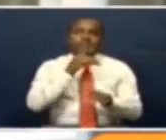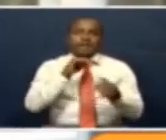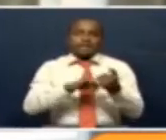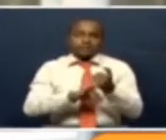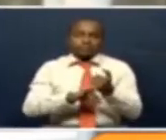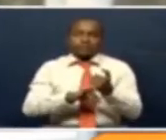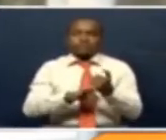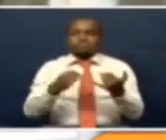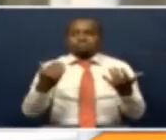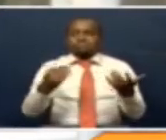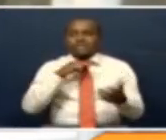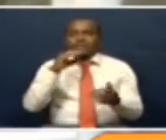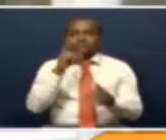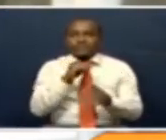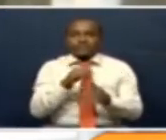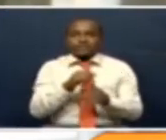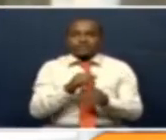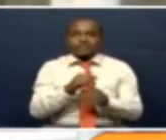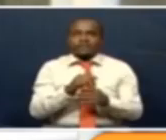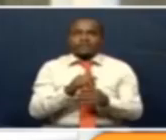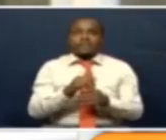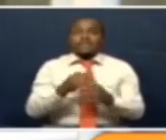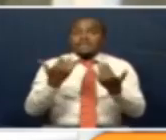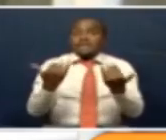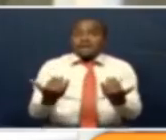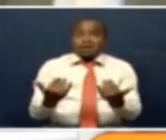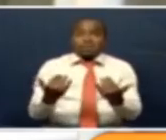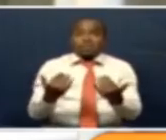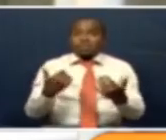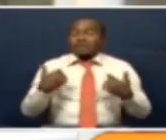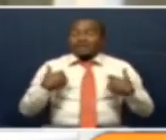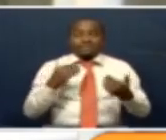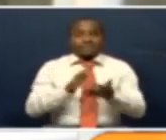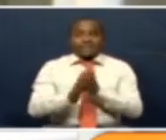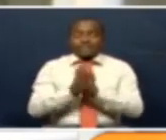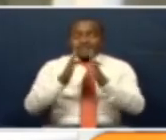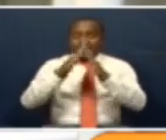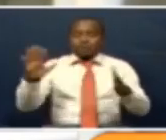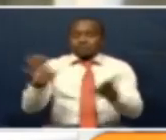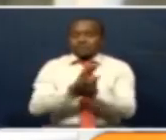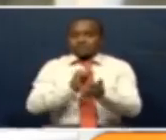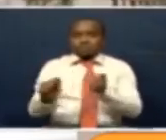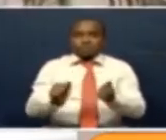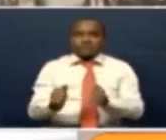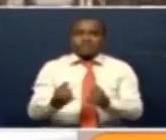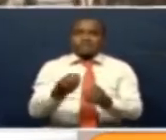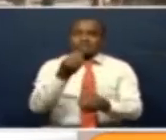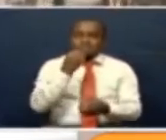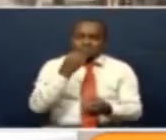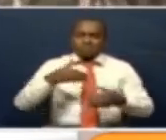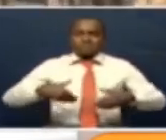akuwa boma, nyumba yake imebomoka. Sasa hatuna vitu vyovyote, chakula, njaa.